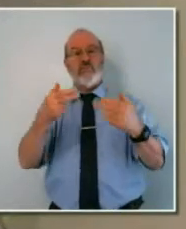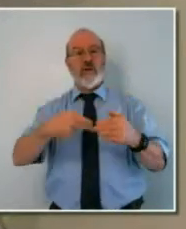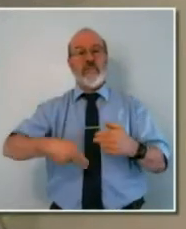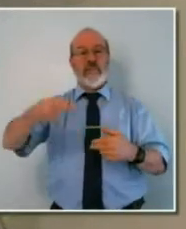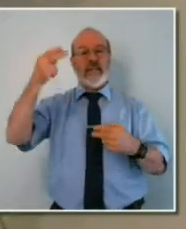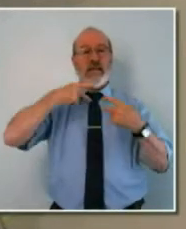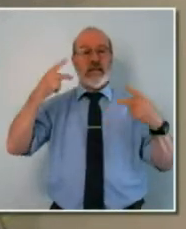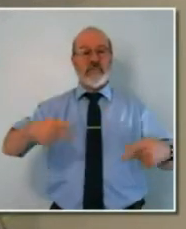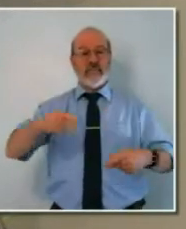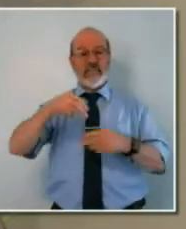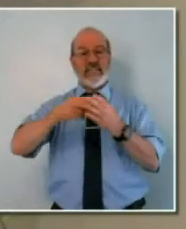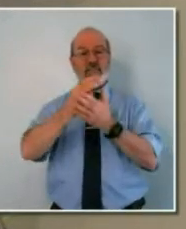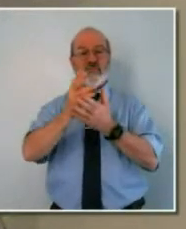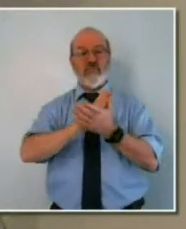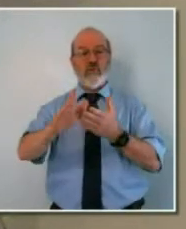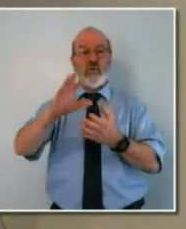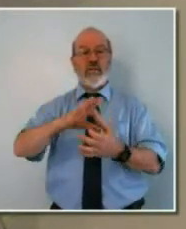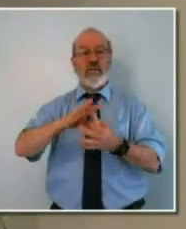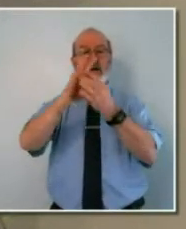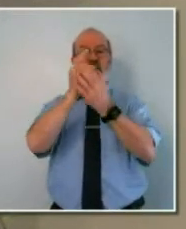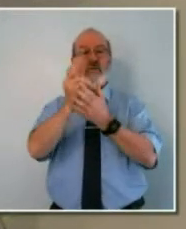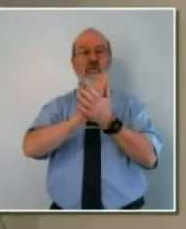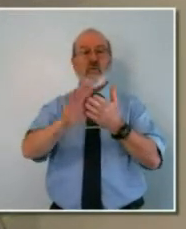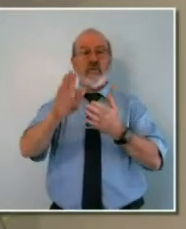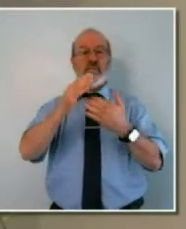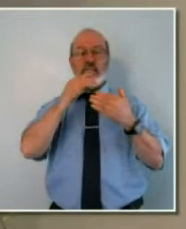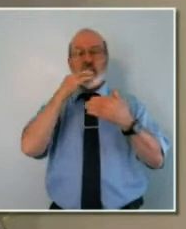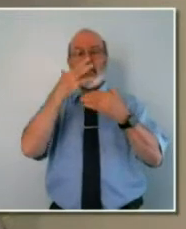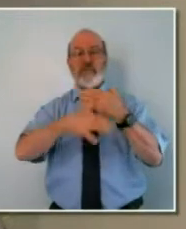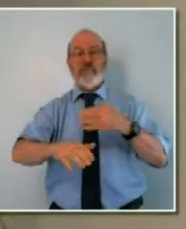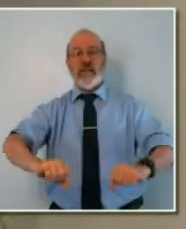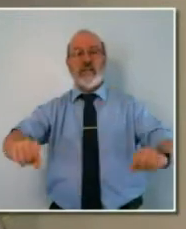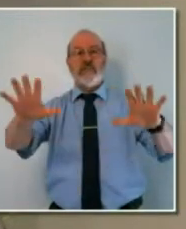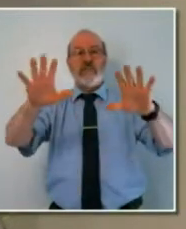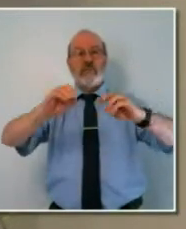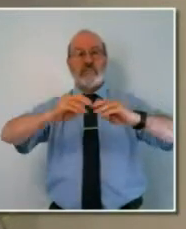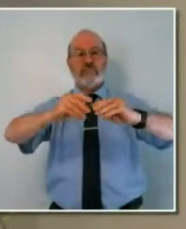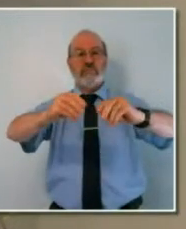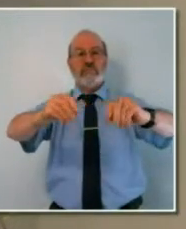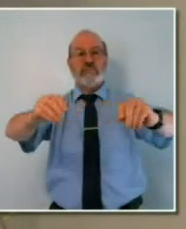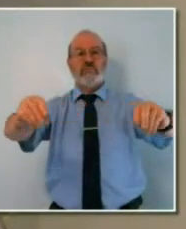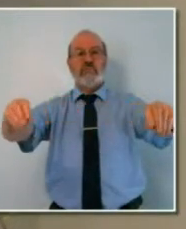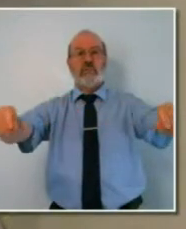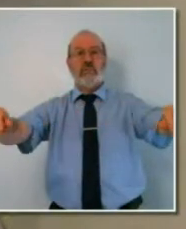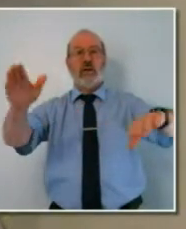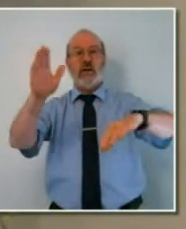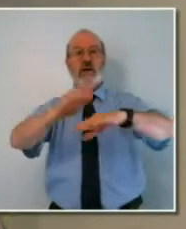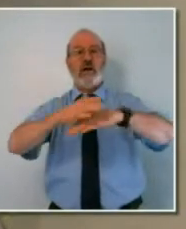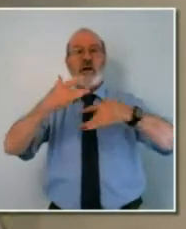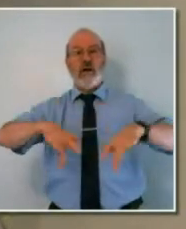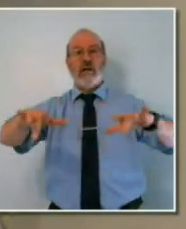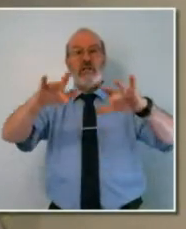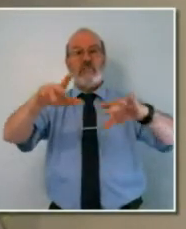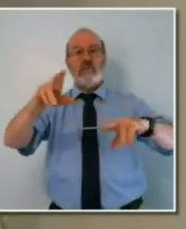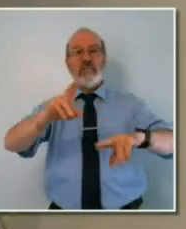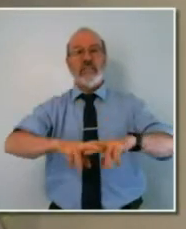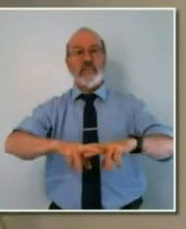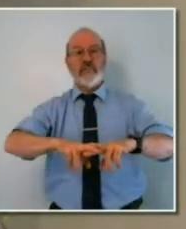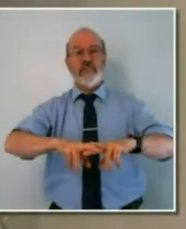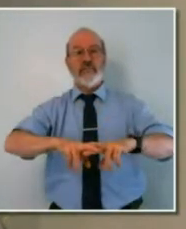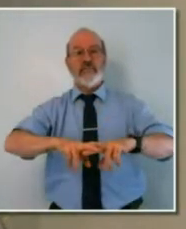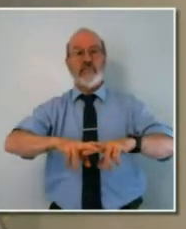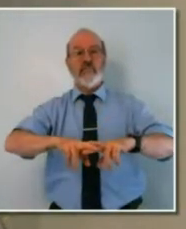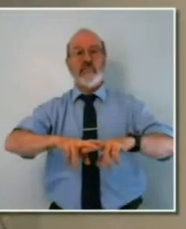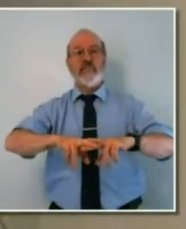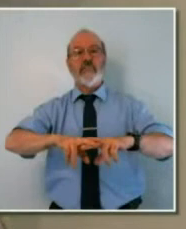of Holies, and the blood of the sacrifice was to be sprinkled upon the mercy seat. And so